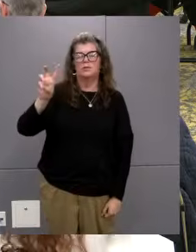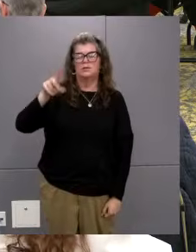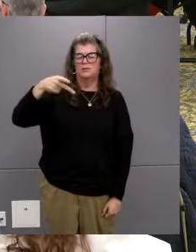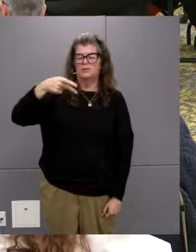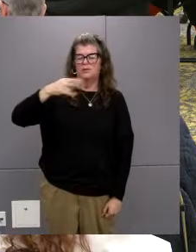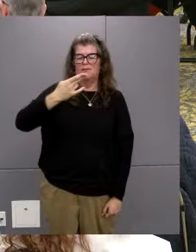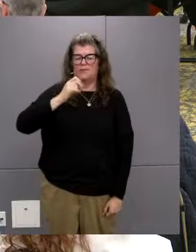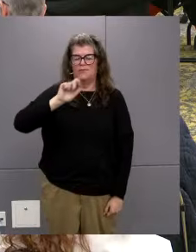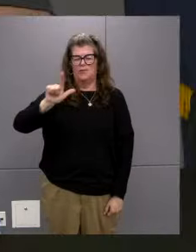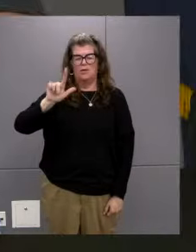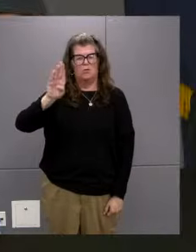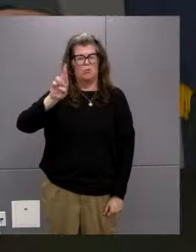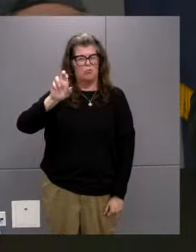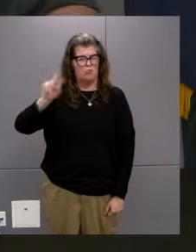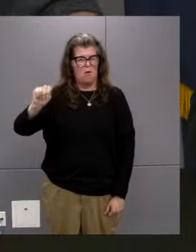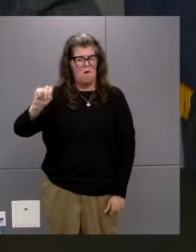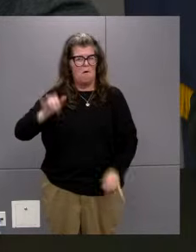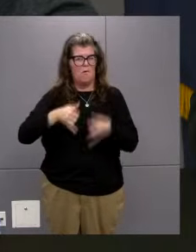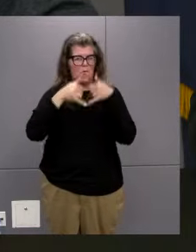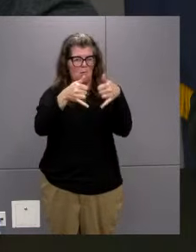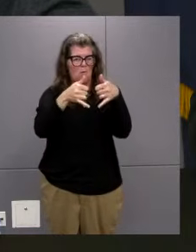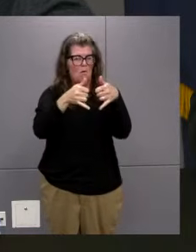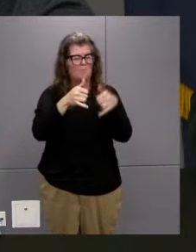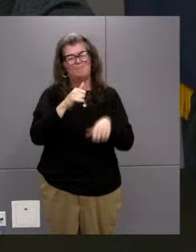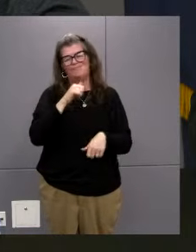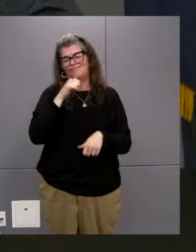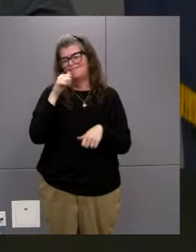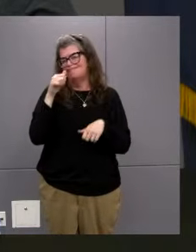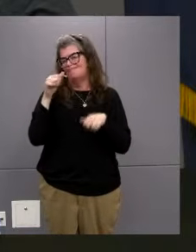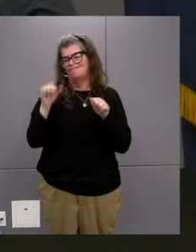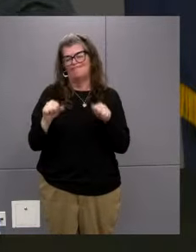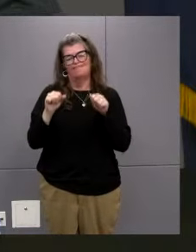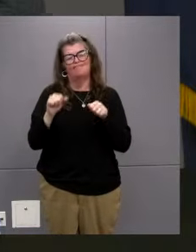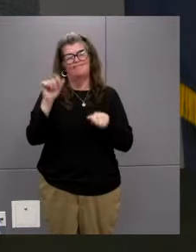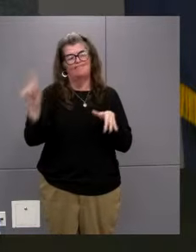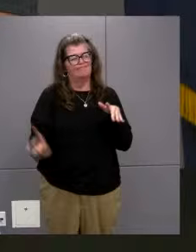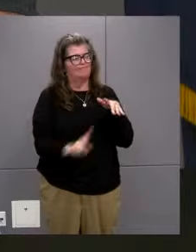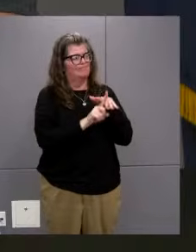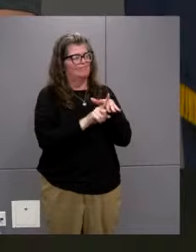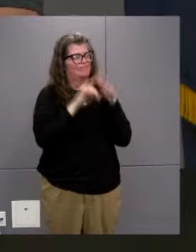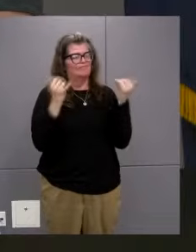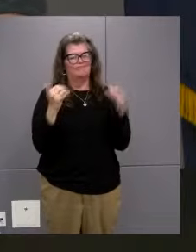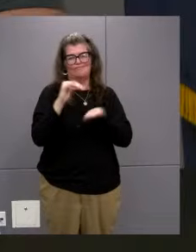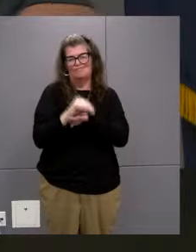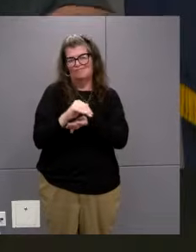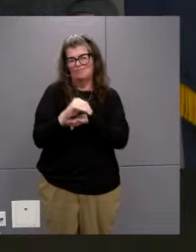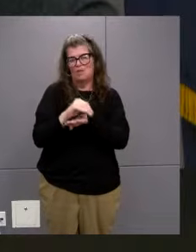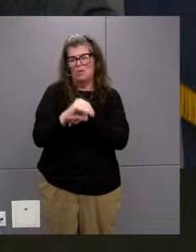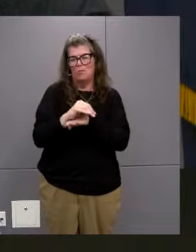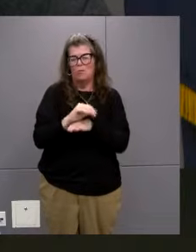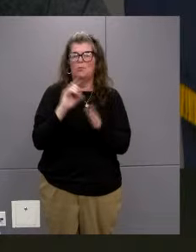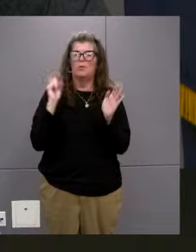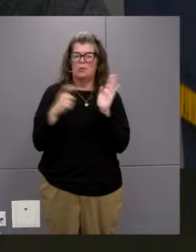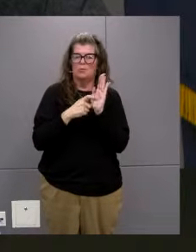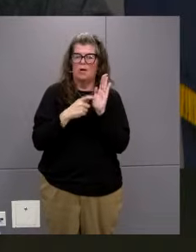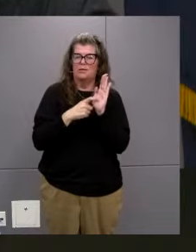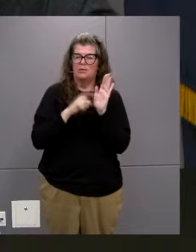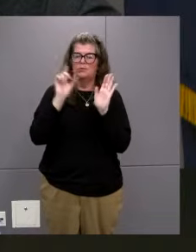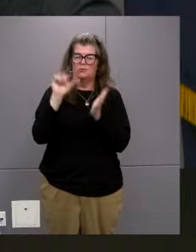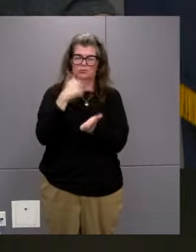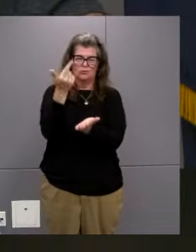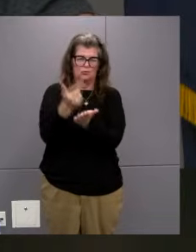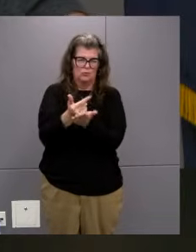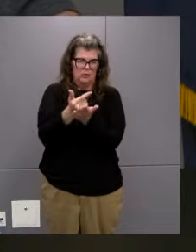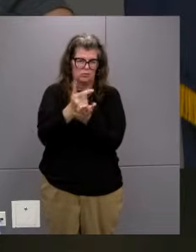Award. Lauren is unable to join us this evening. We do want to recognize Lauren, who has graduated with